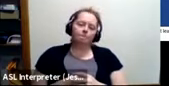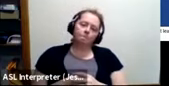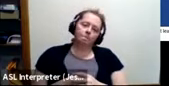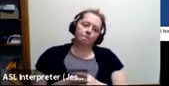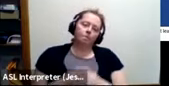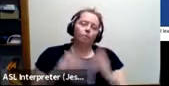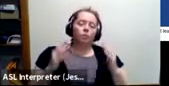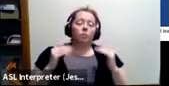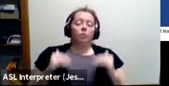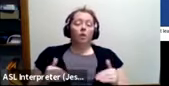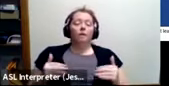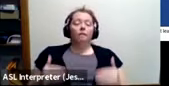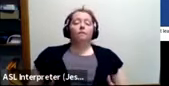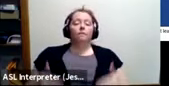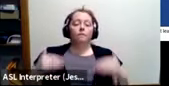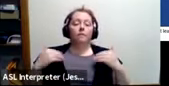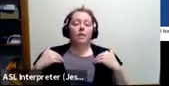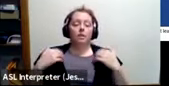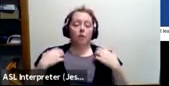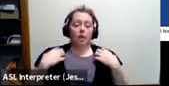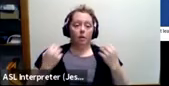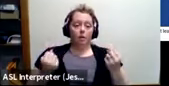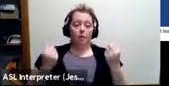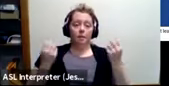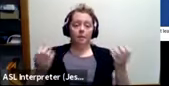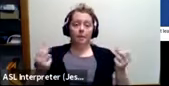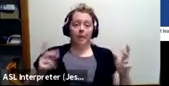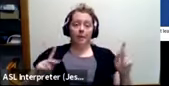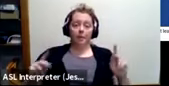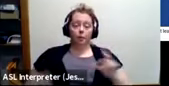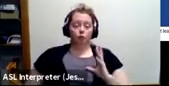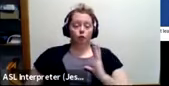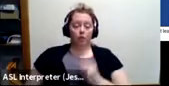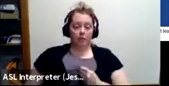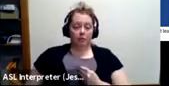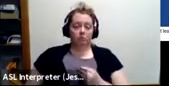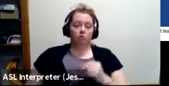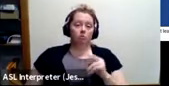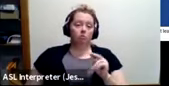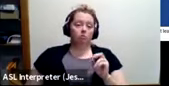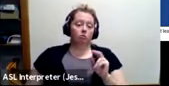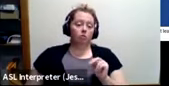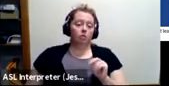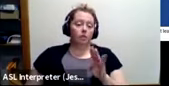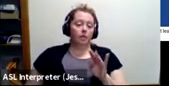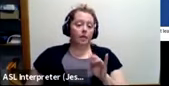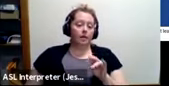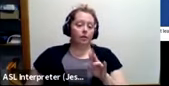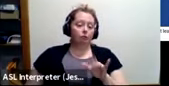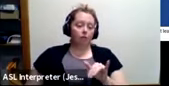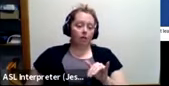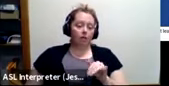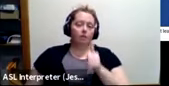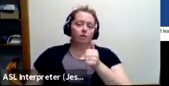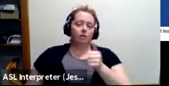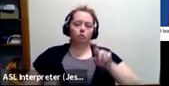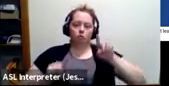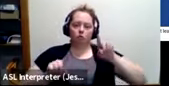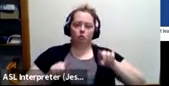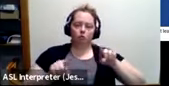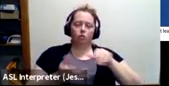So physical health. Many trans and non-binary people first seeing a doctor because of mistreatment, as I mentioned earlier, by